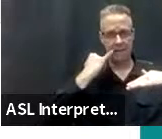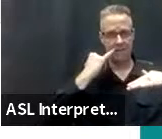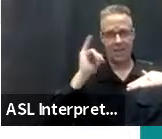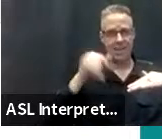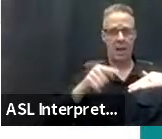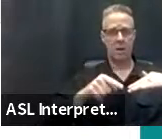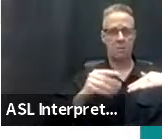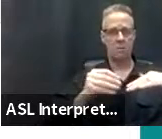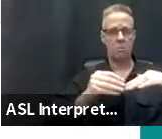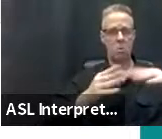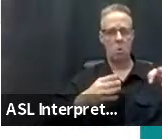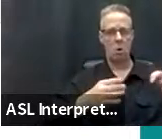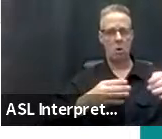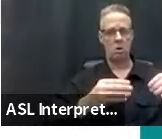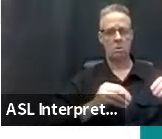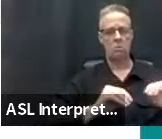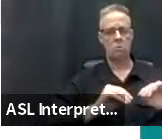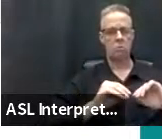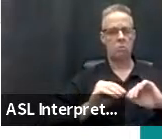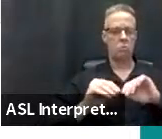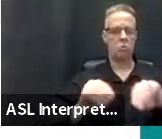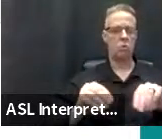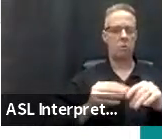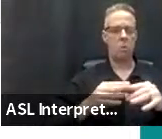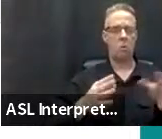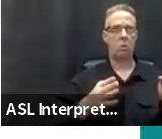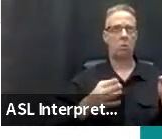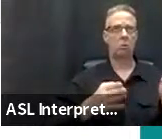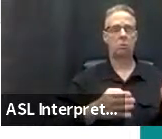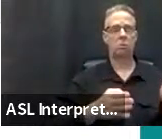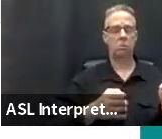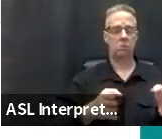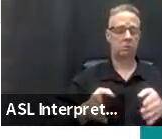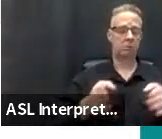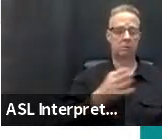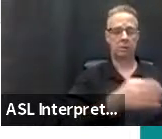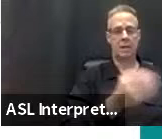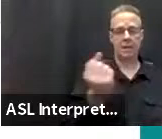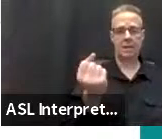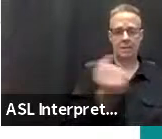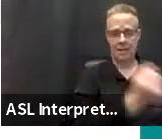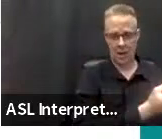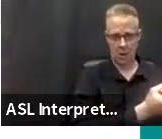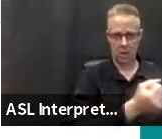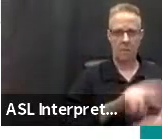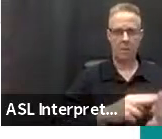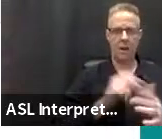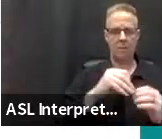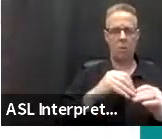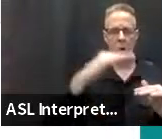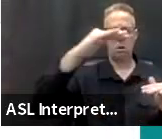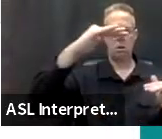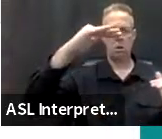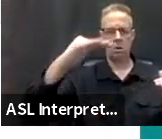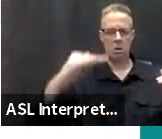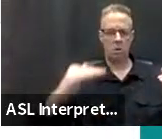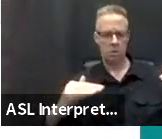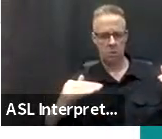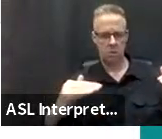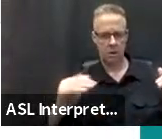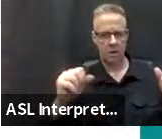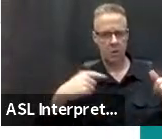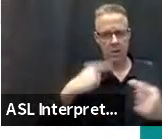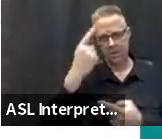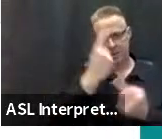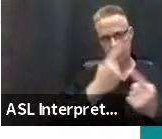lane farther to the south, that would help us bring the bridge down a little bit quicker. So is there any